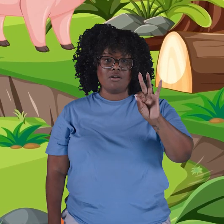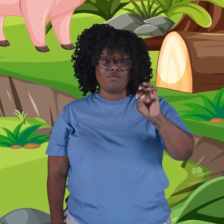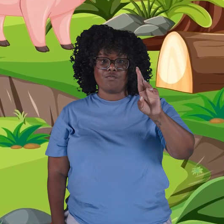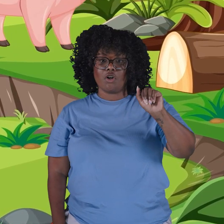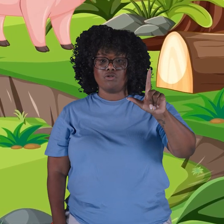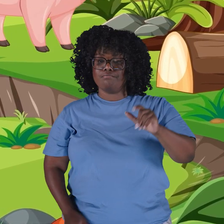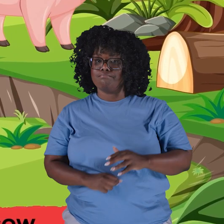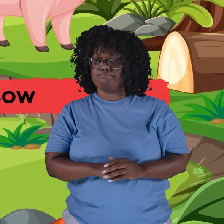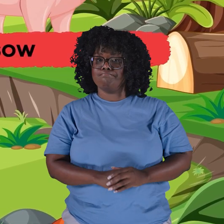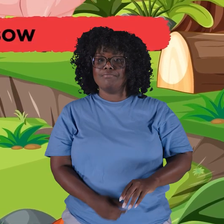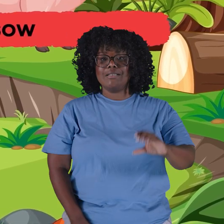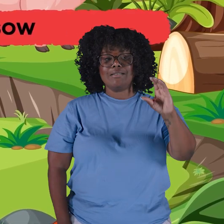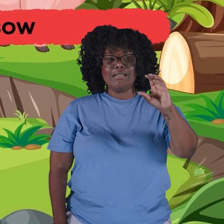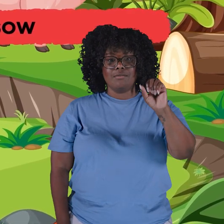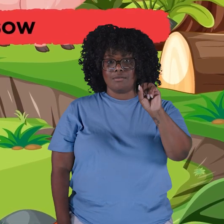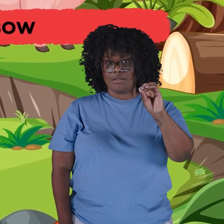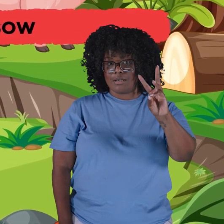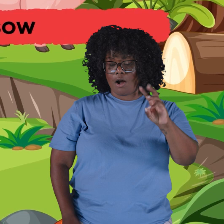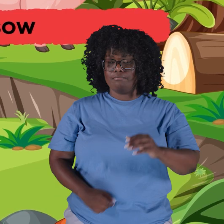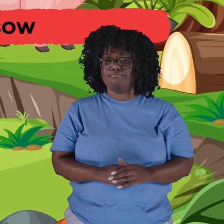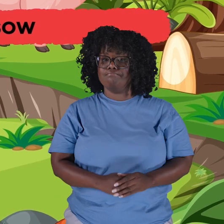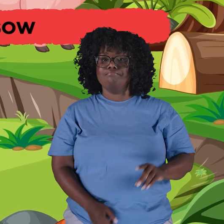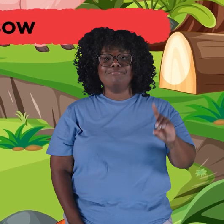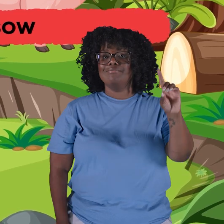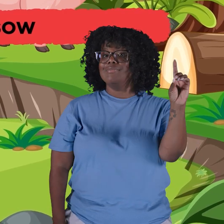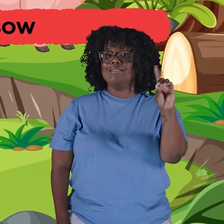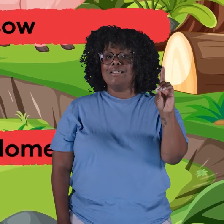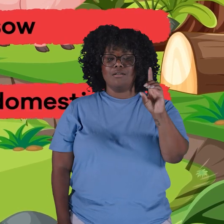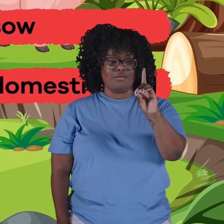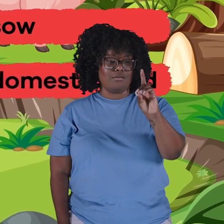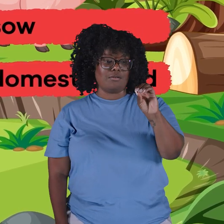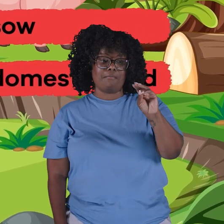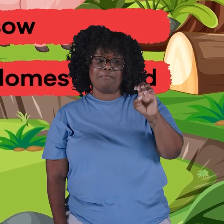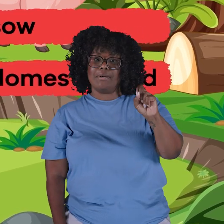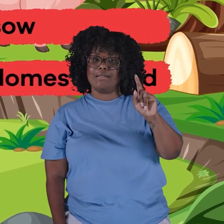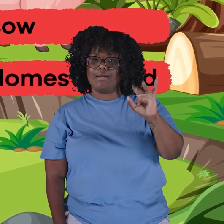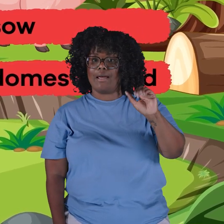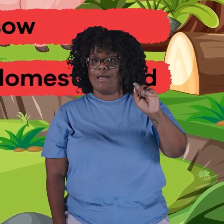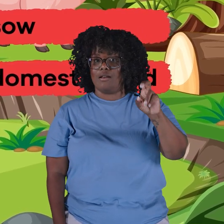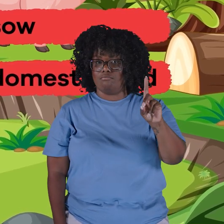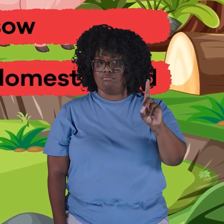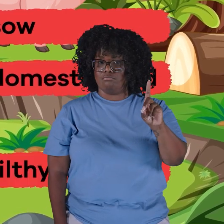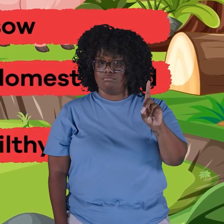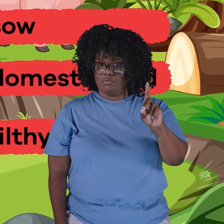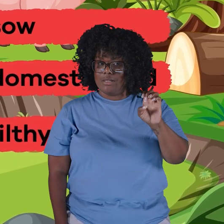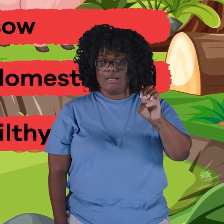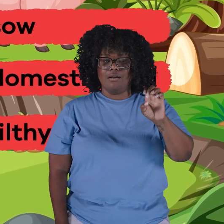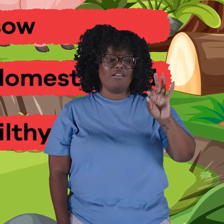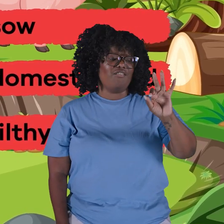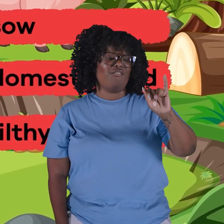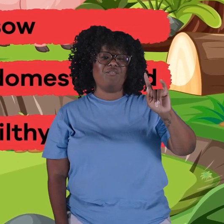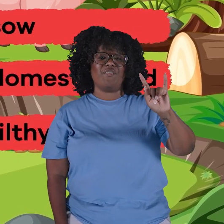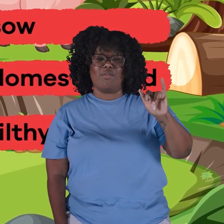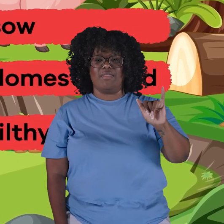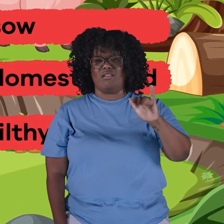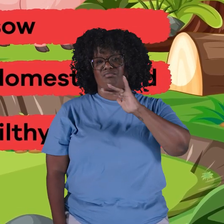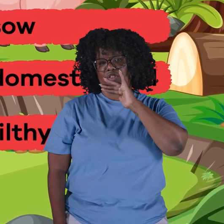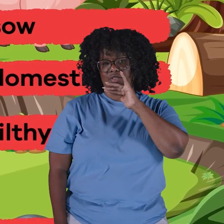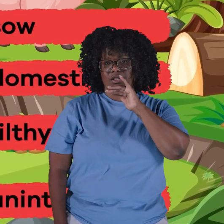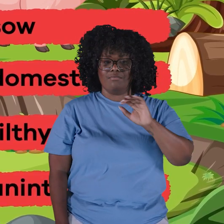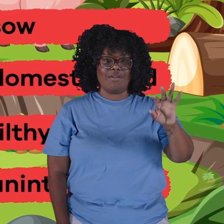Feral C. Sow D. Domesticated E. Filthy